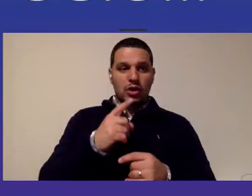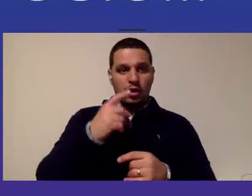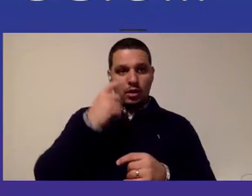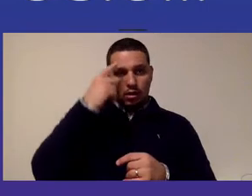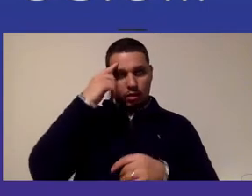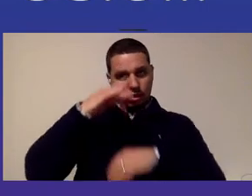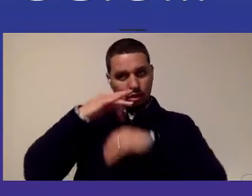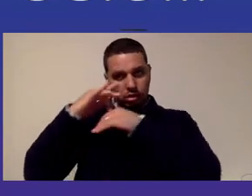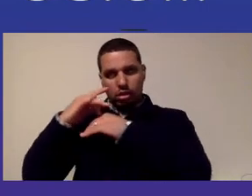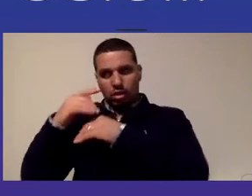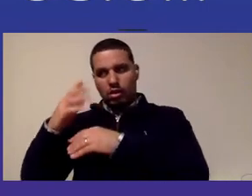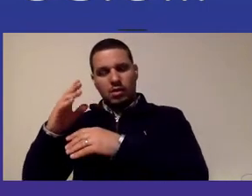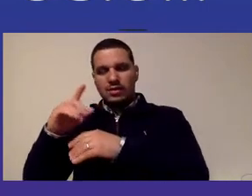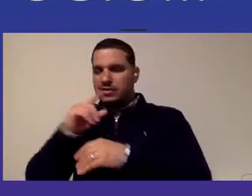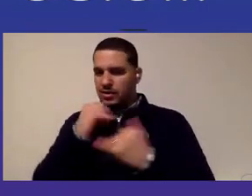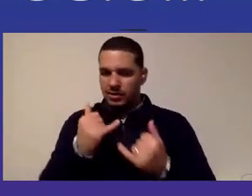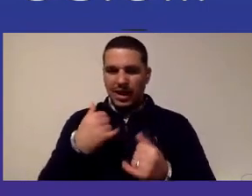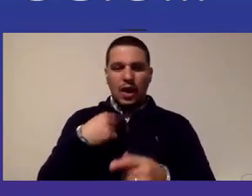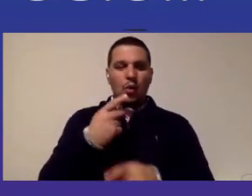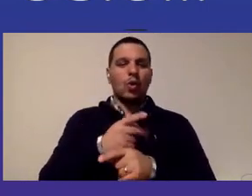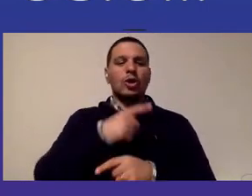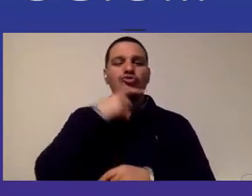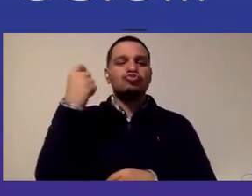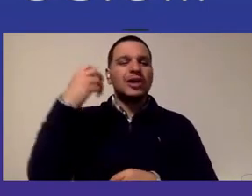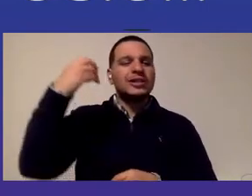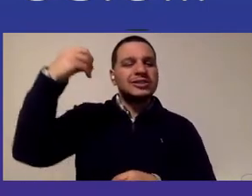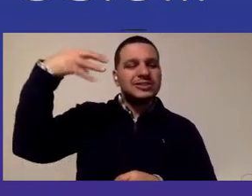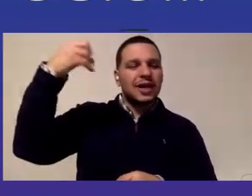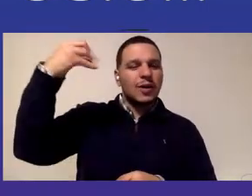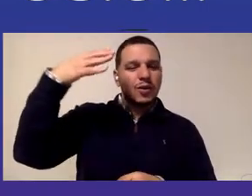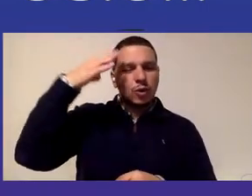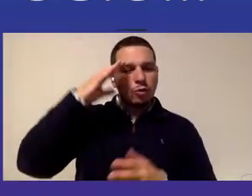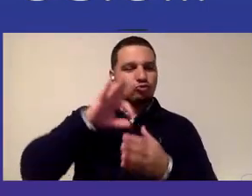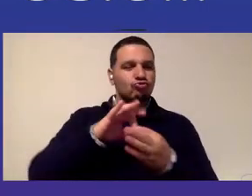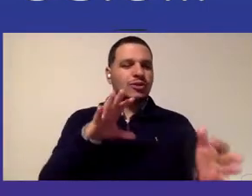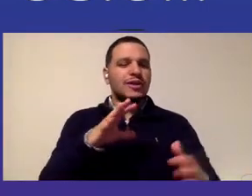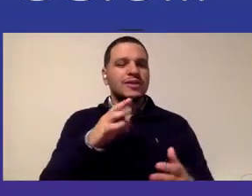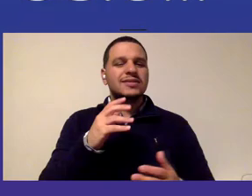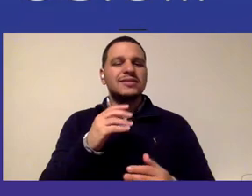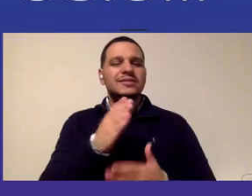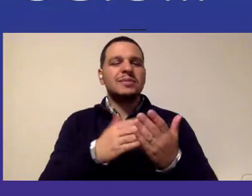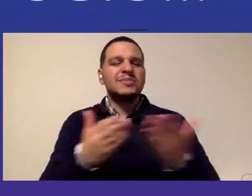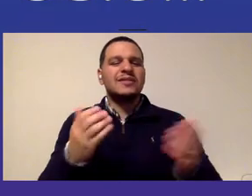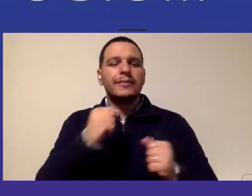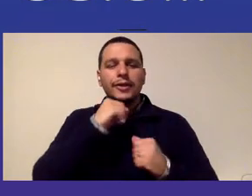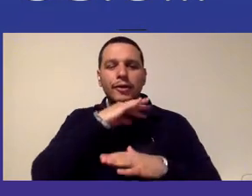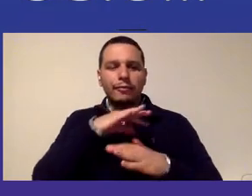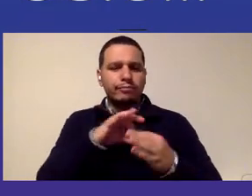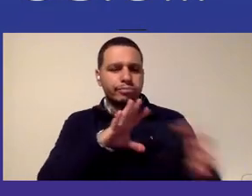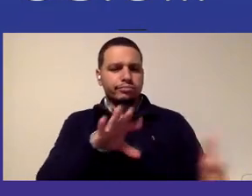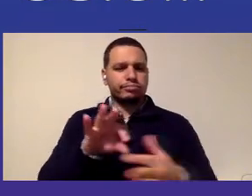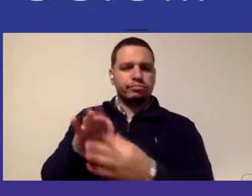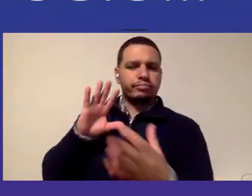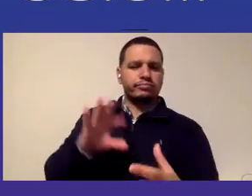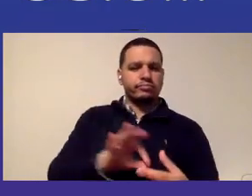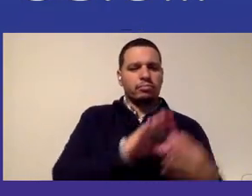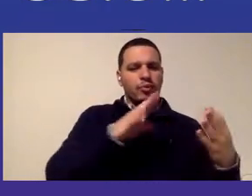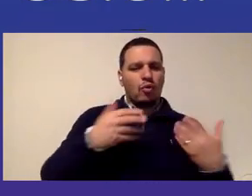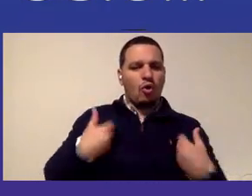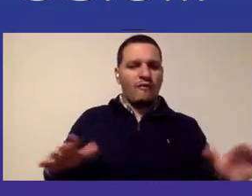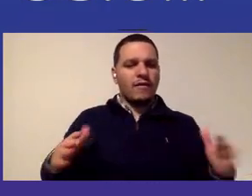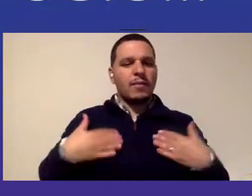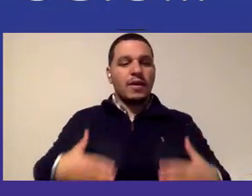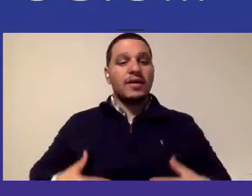always think of this, I call it a dry shower, a way to release some stuff. You can actually get it off of you,